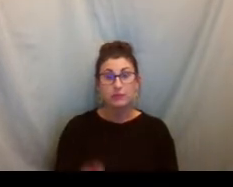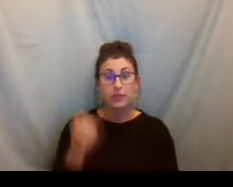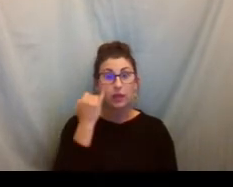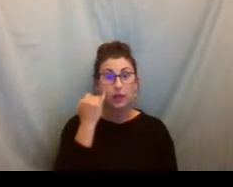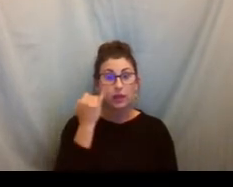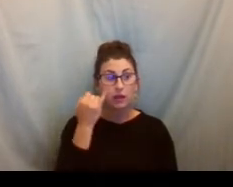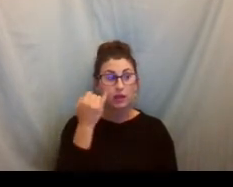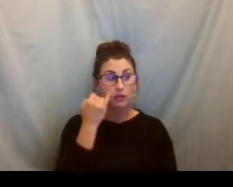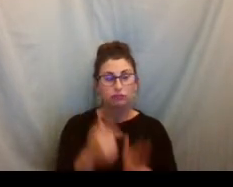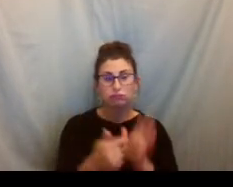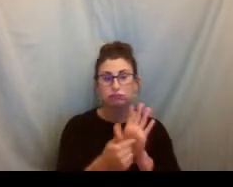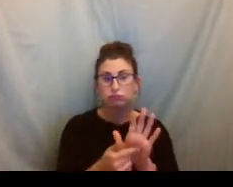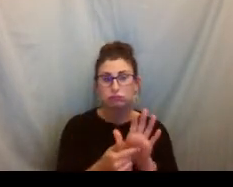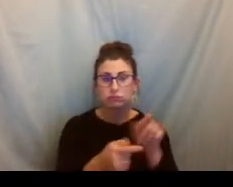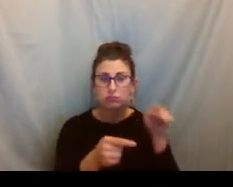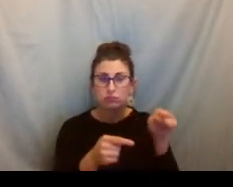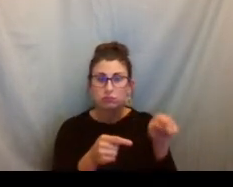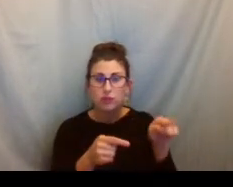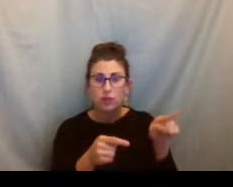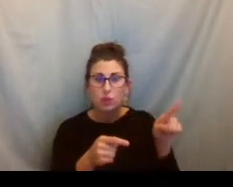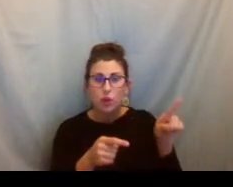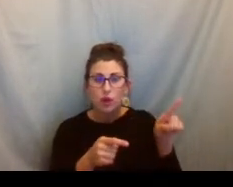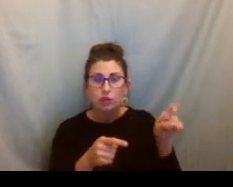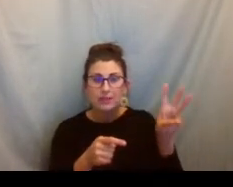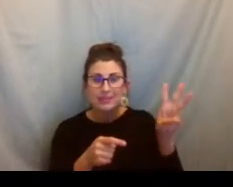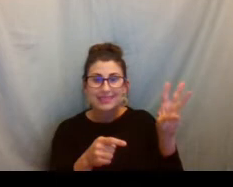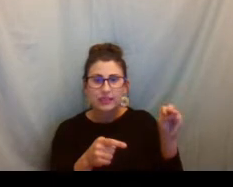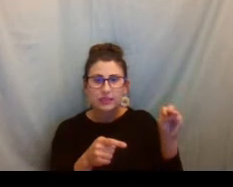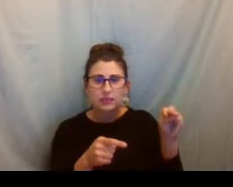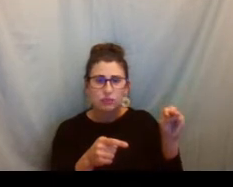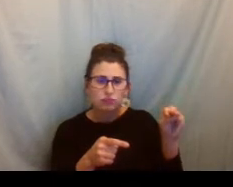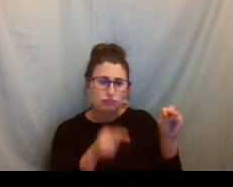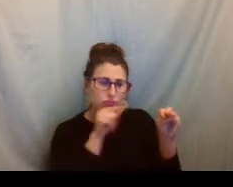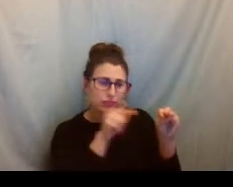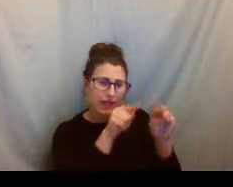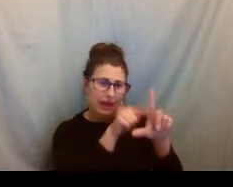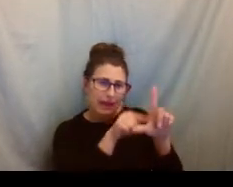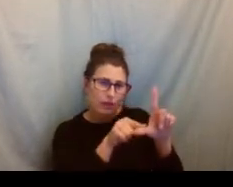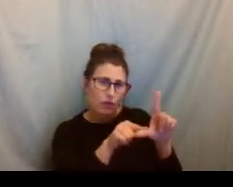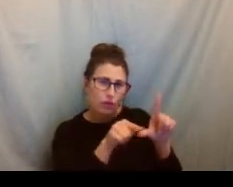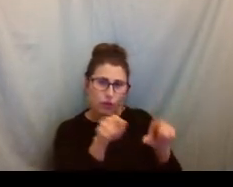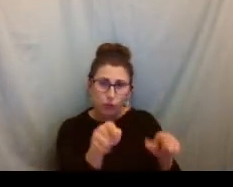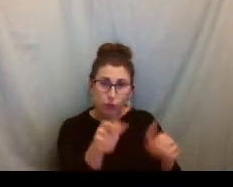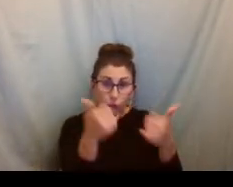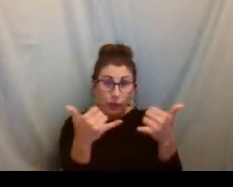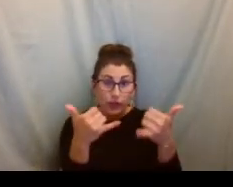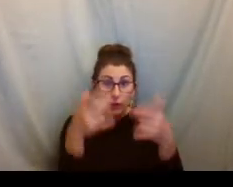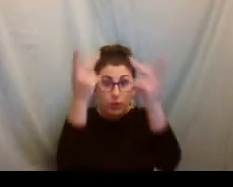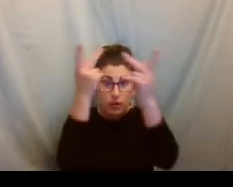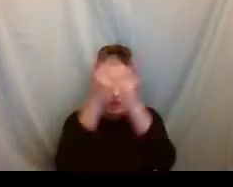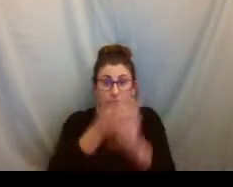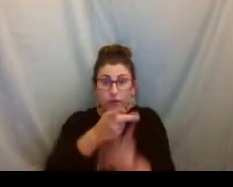If I give you this one and it's 160, go ahead and take a moment and find out the rest of those.